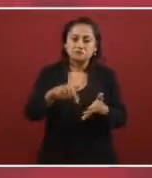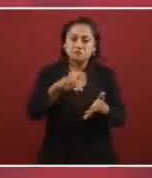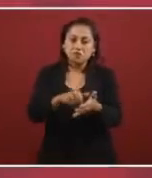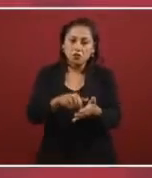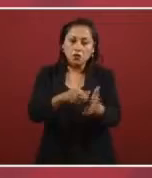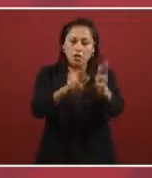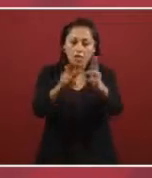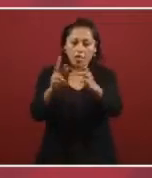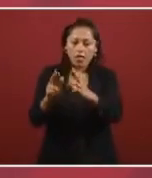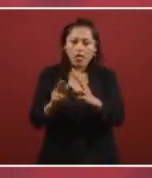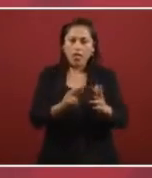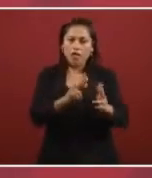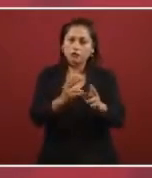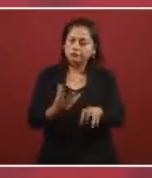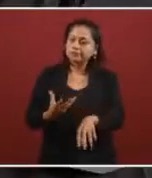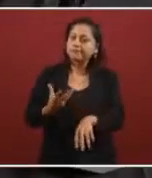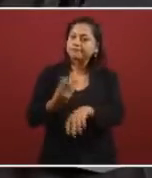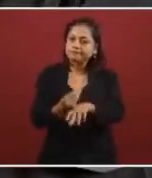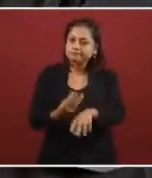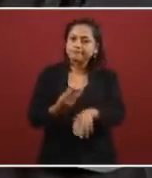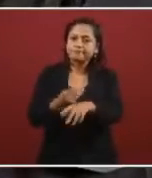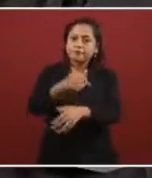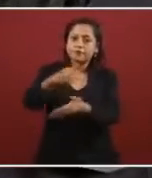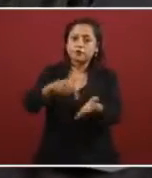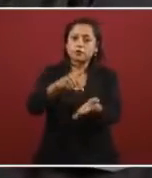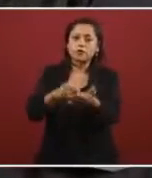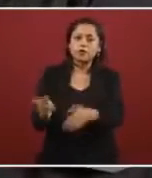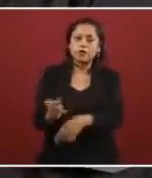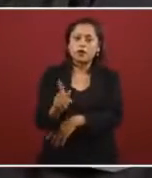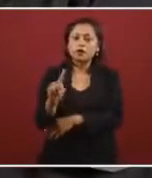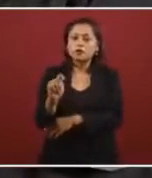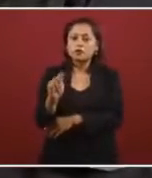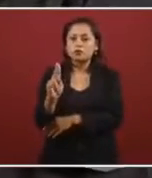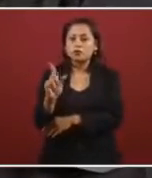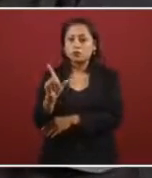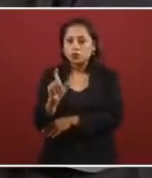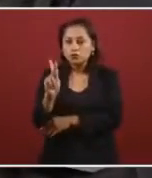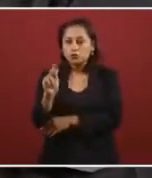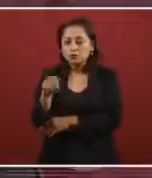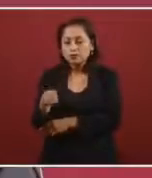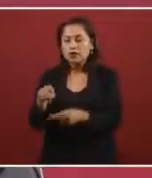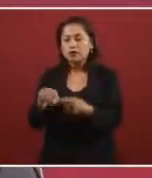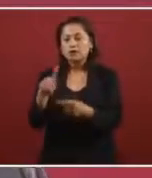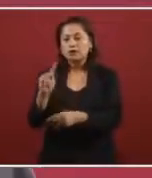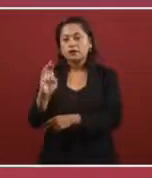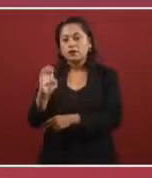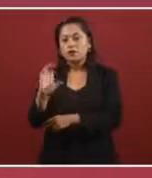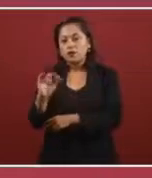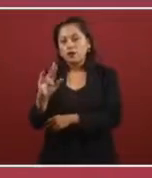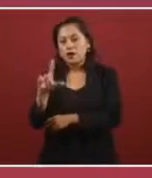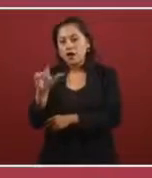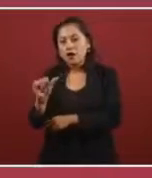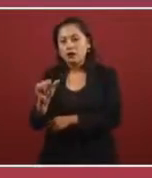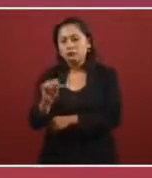towns. In Tuxpan. And they worked in Tecuala and other towns.